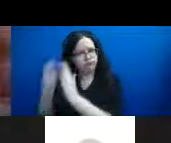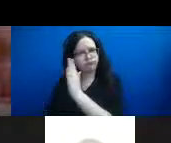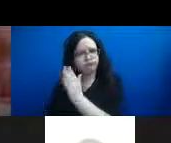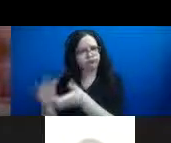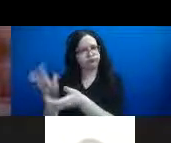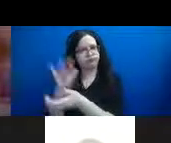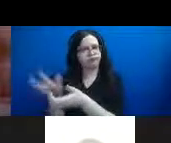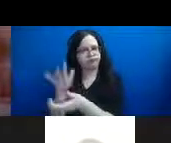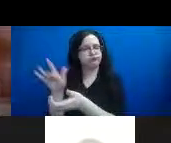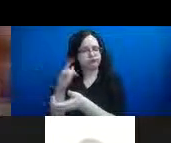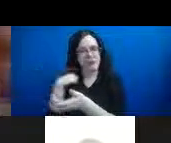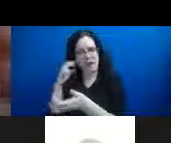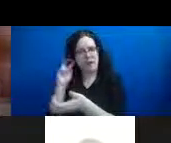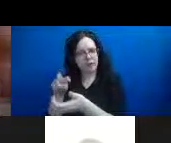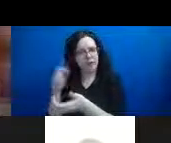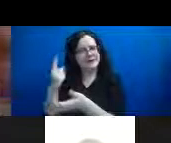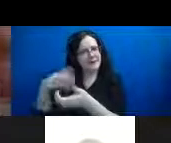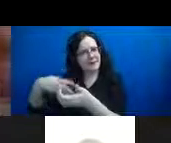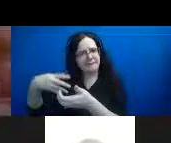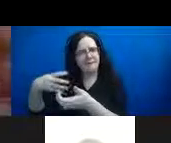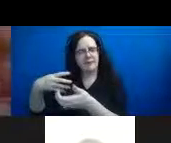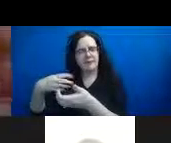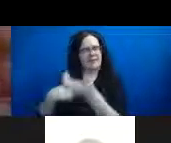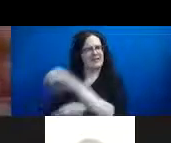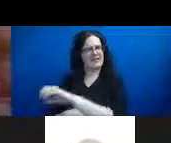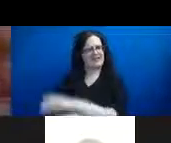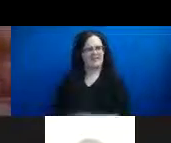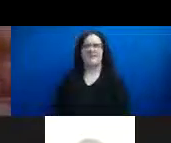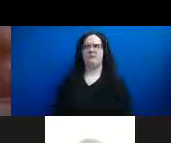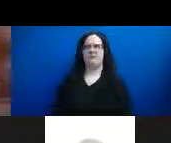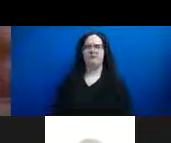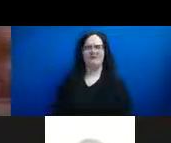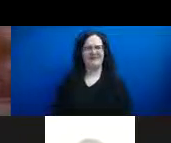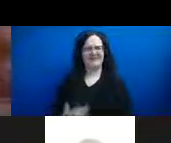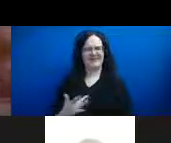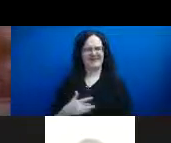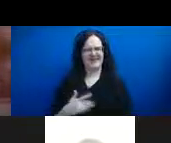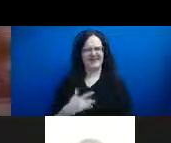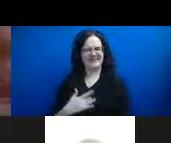I started looking at something, and then I put it down, and then I felt like this little